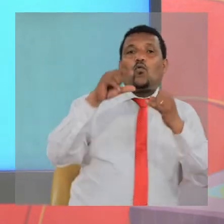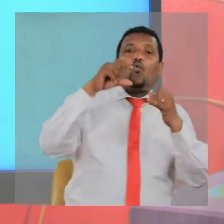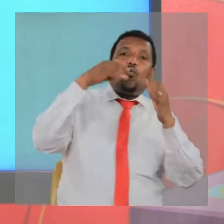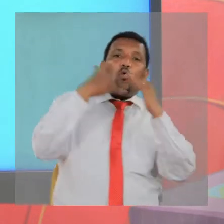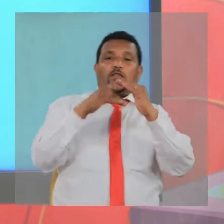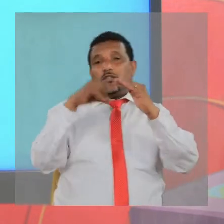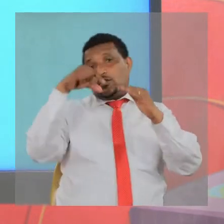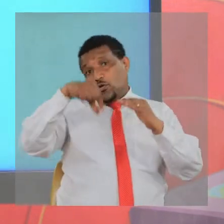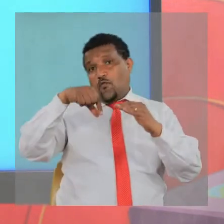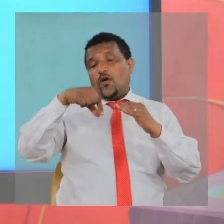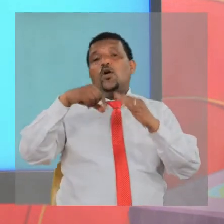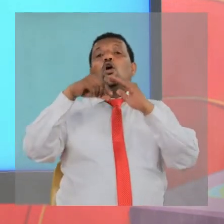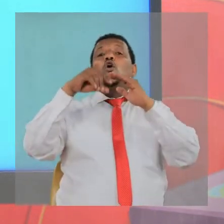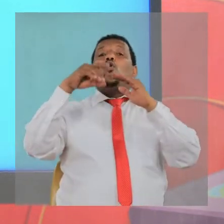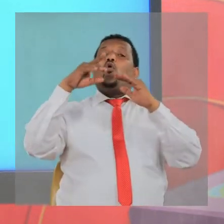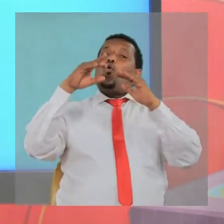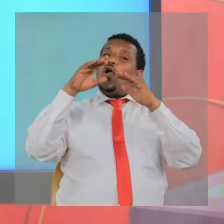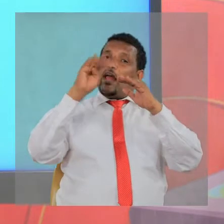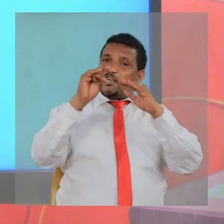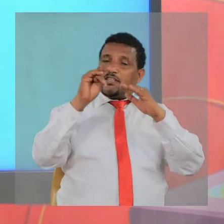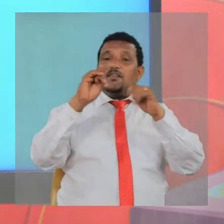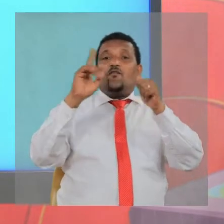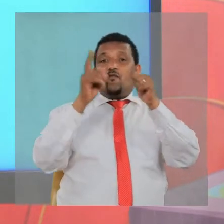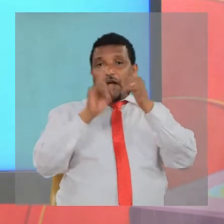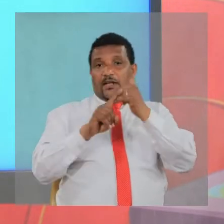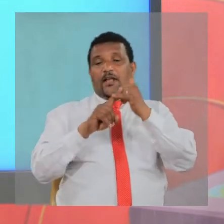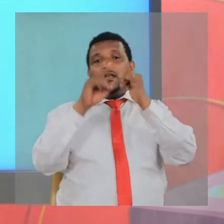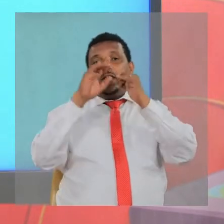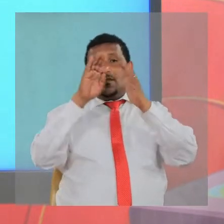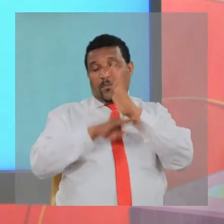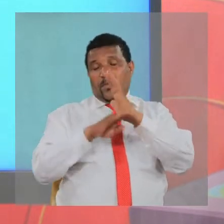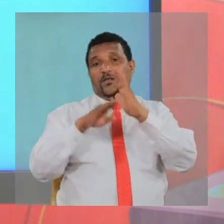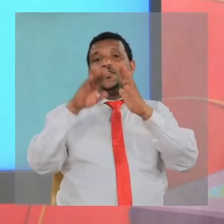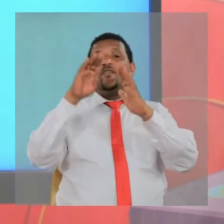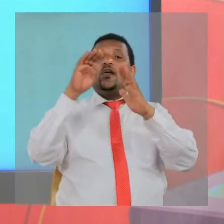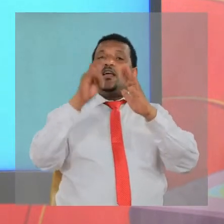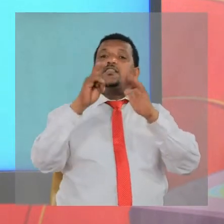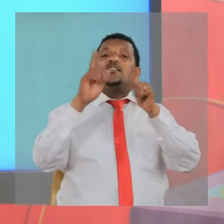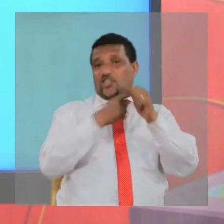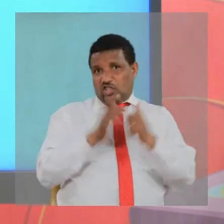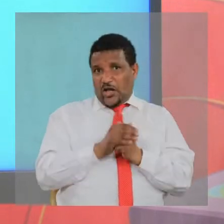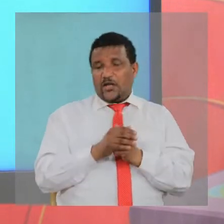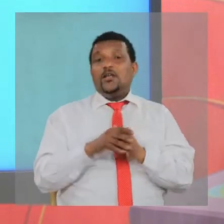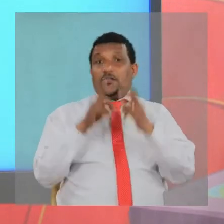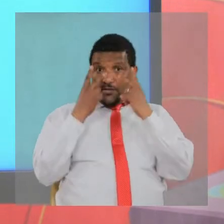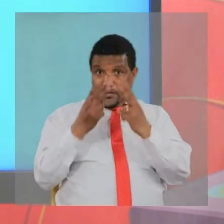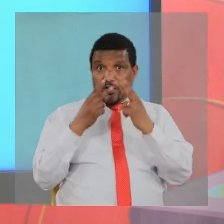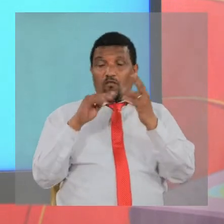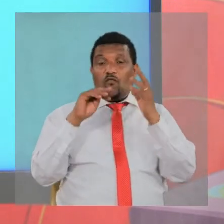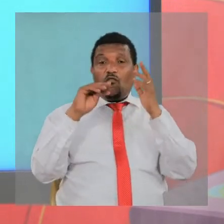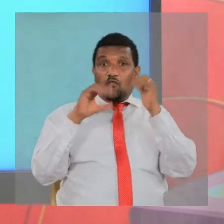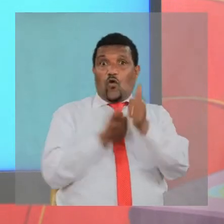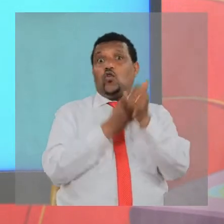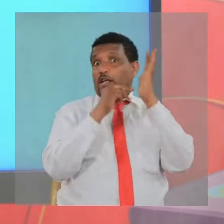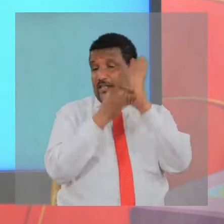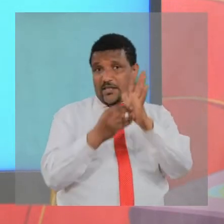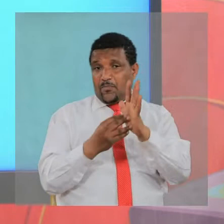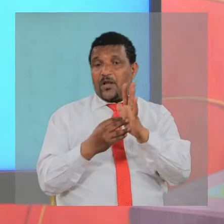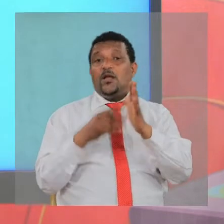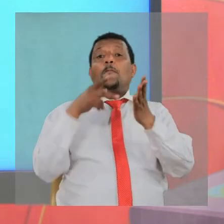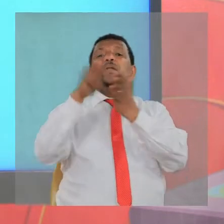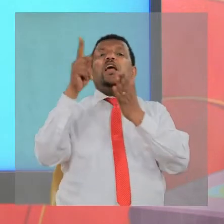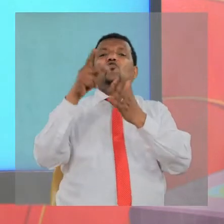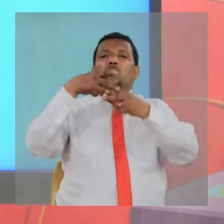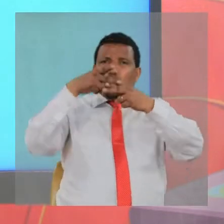plus quantity of X initial. Now let's see using the following example. Suppose as price